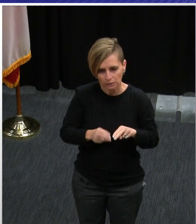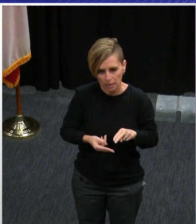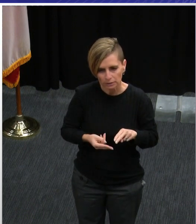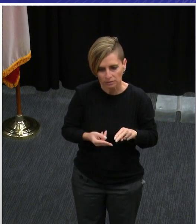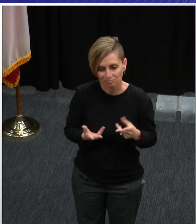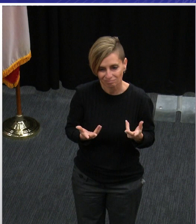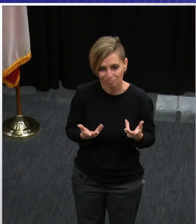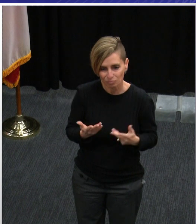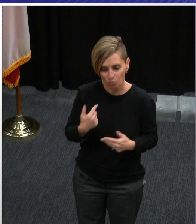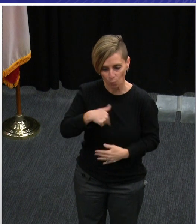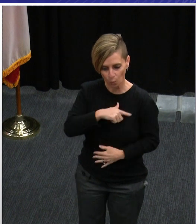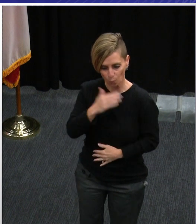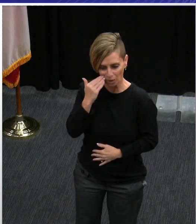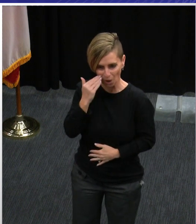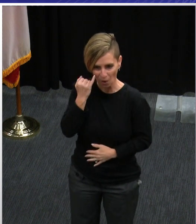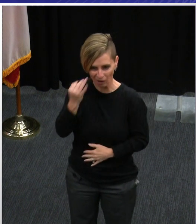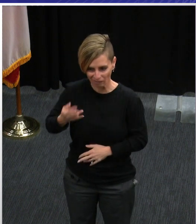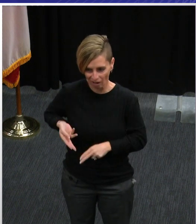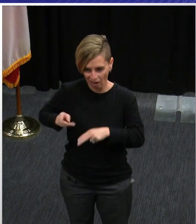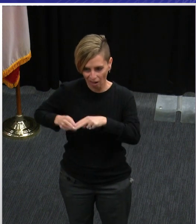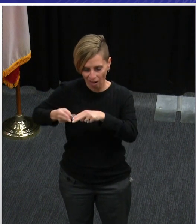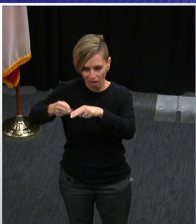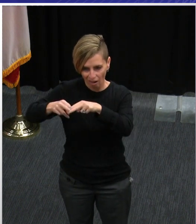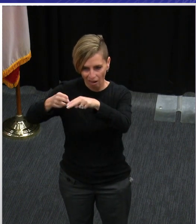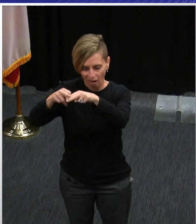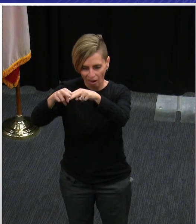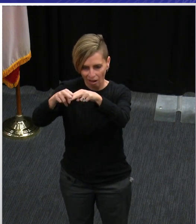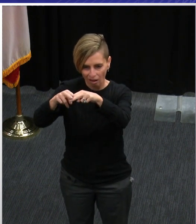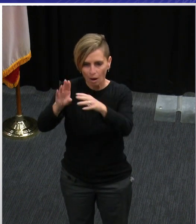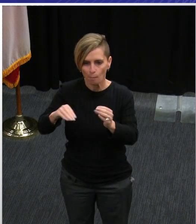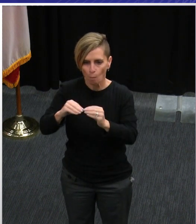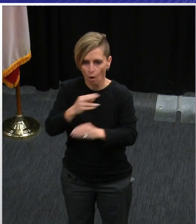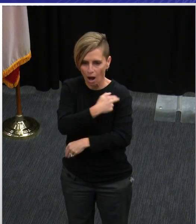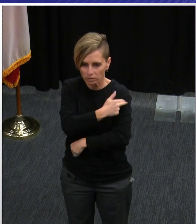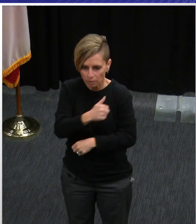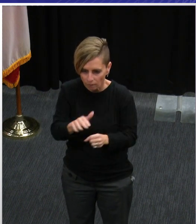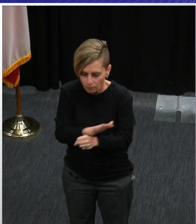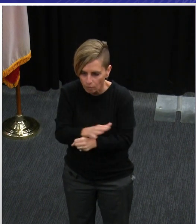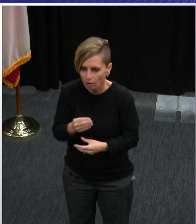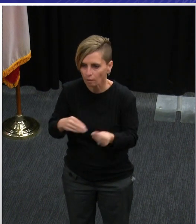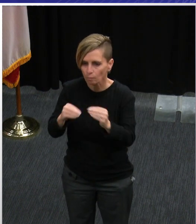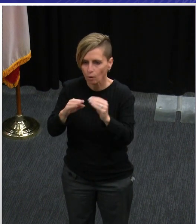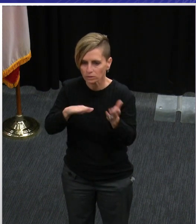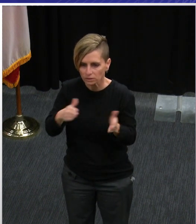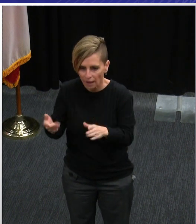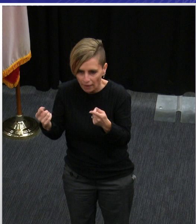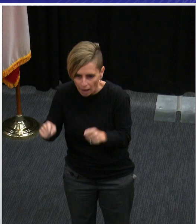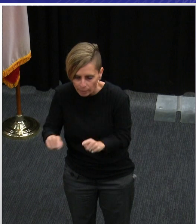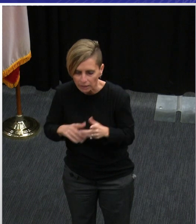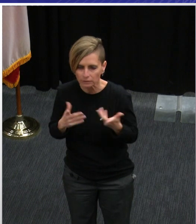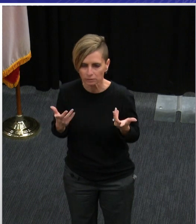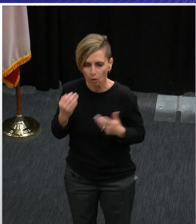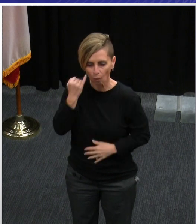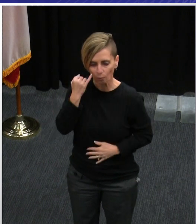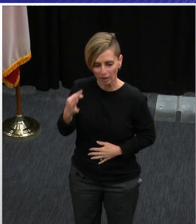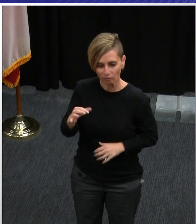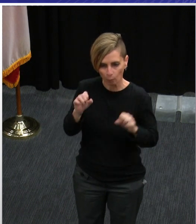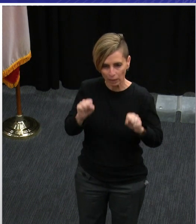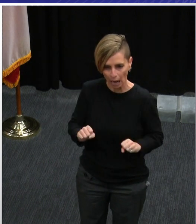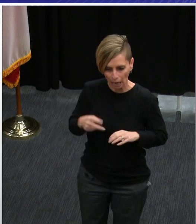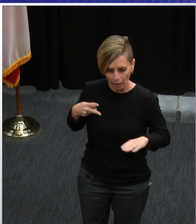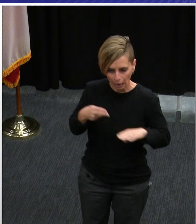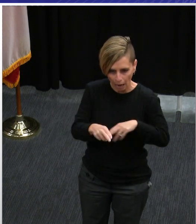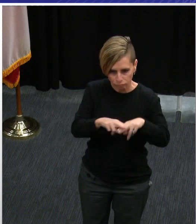greater hospitalizations, equal greater fatalities. That's the process that this goes through. Okay, if we can knock down the new cases, we'll have an